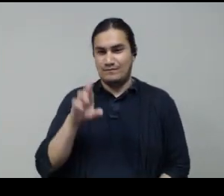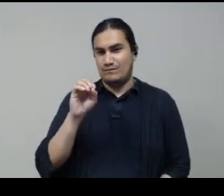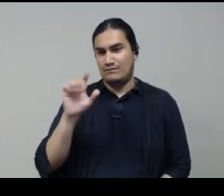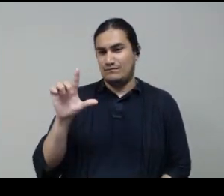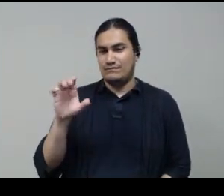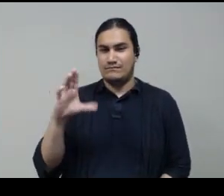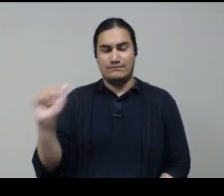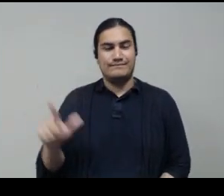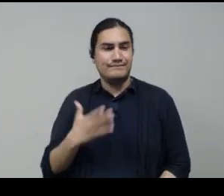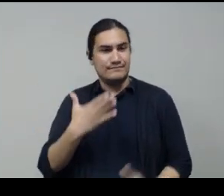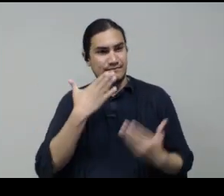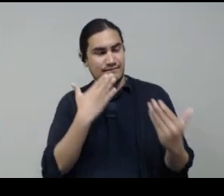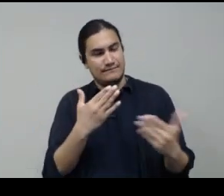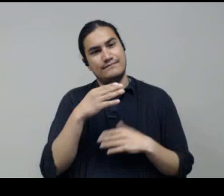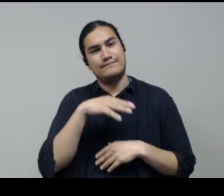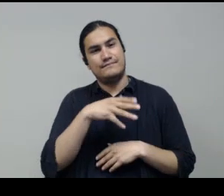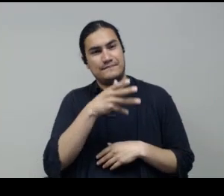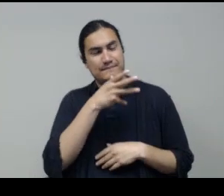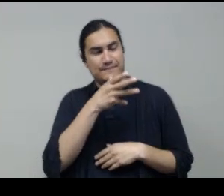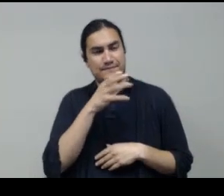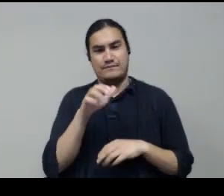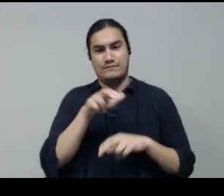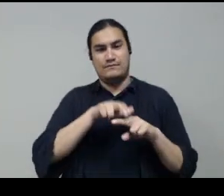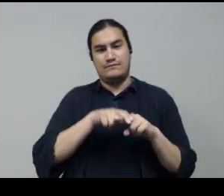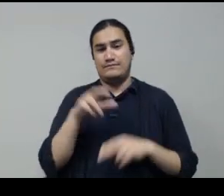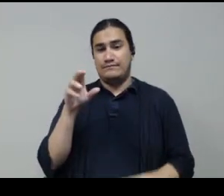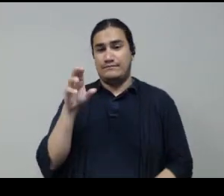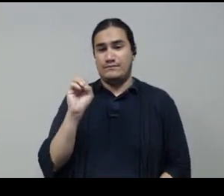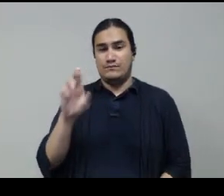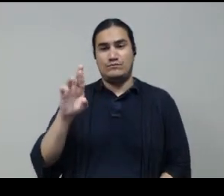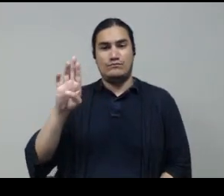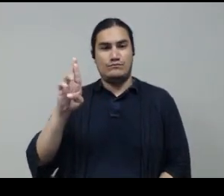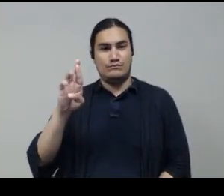Thank you, Madam Chair. Commissioner Bradshaw.